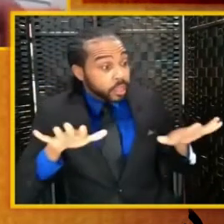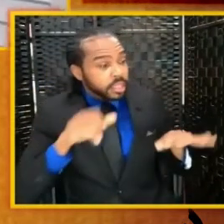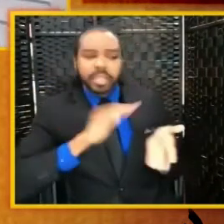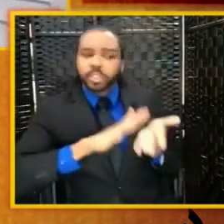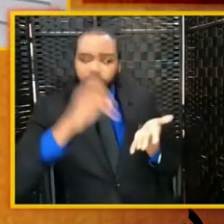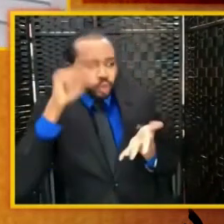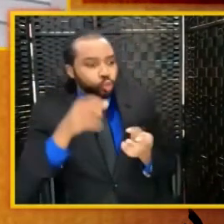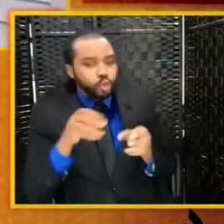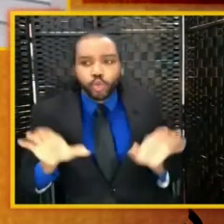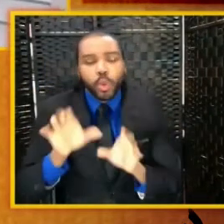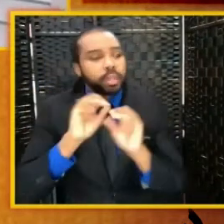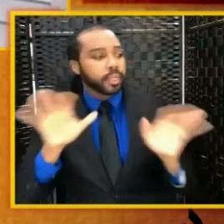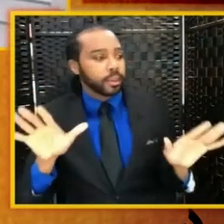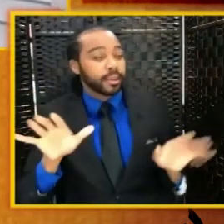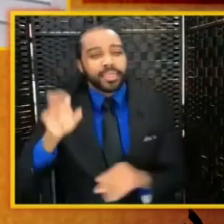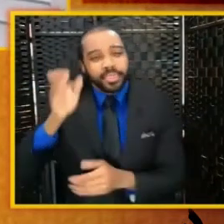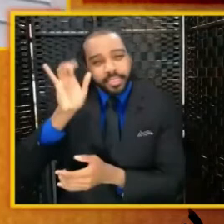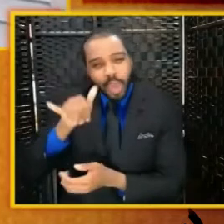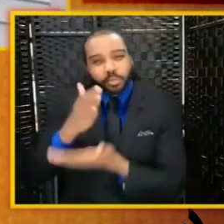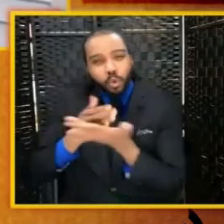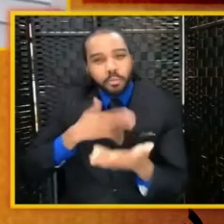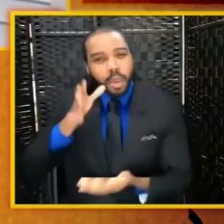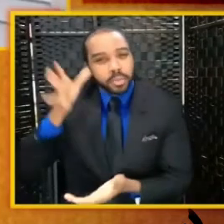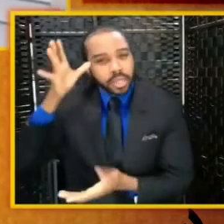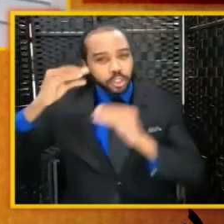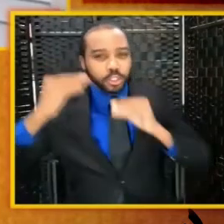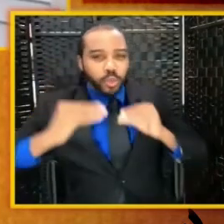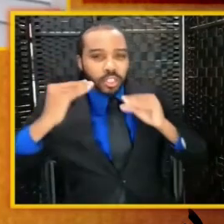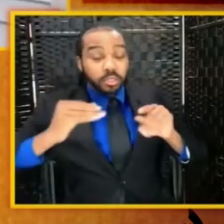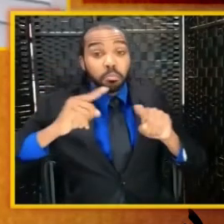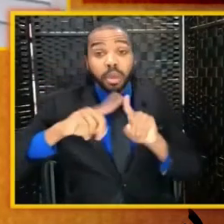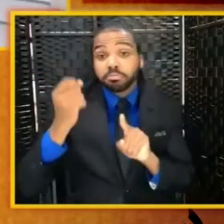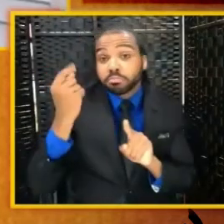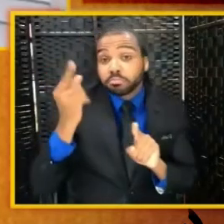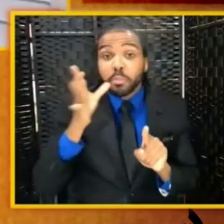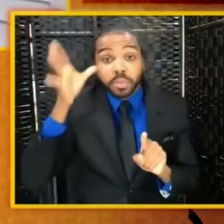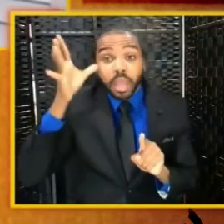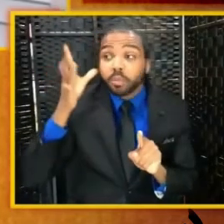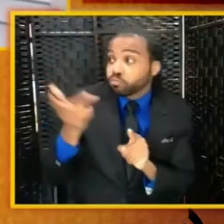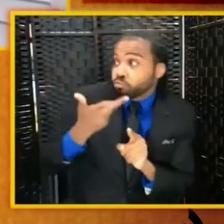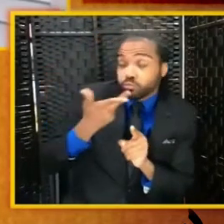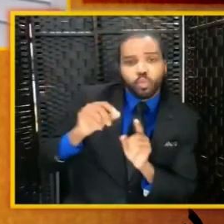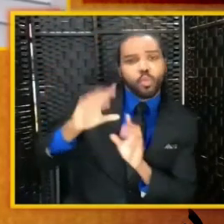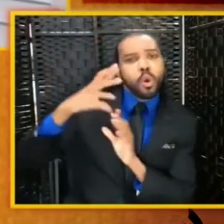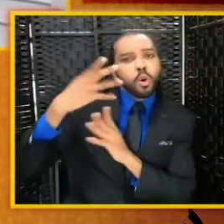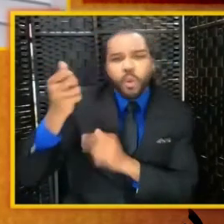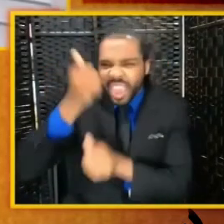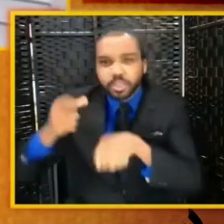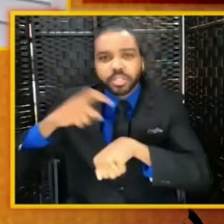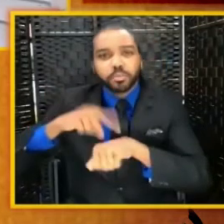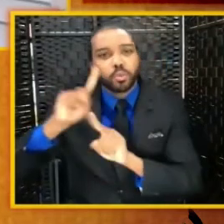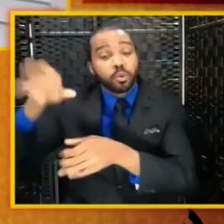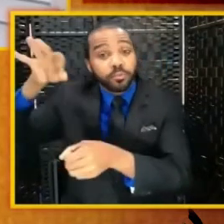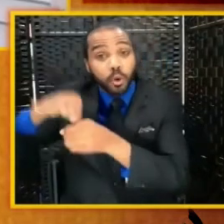part of their education. But my parents also took us with them every time they went to vote. I'm the second of six children, so we